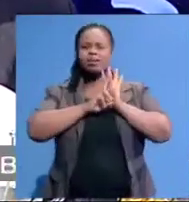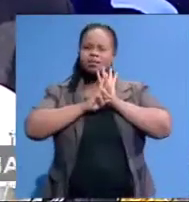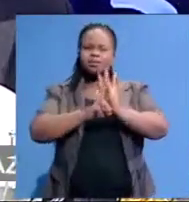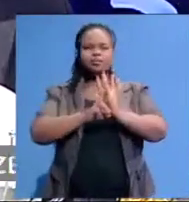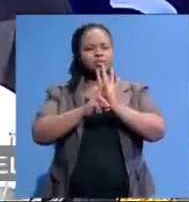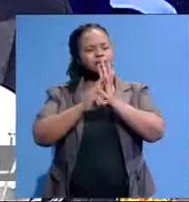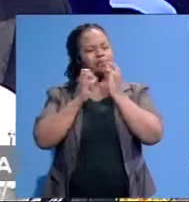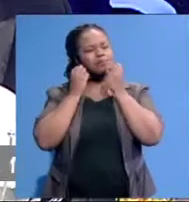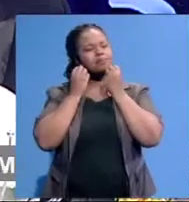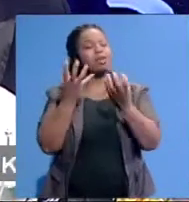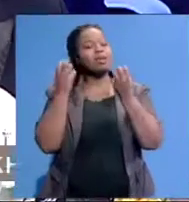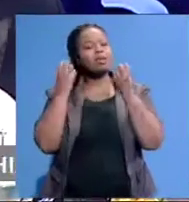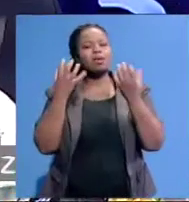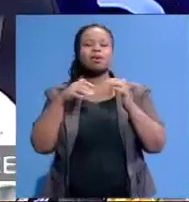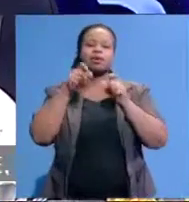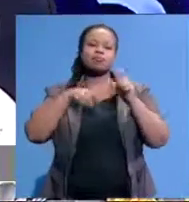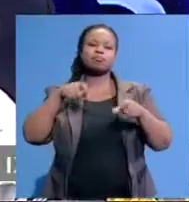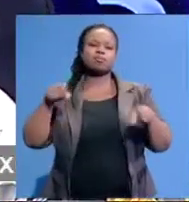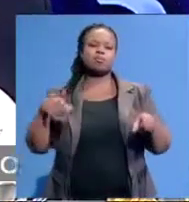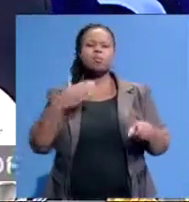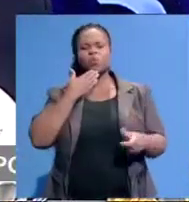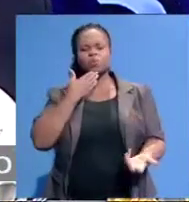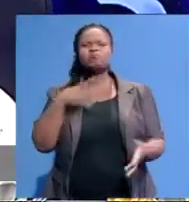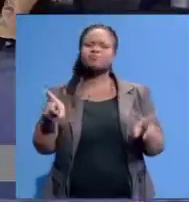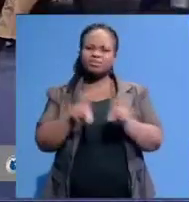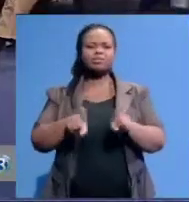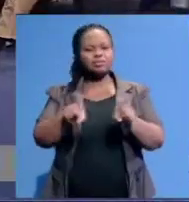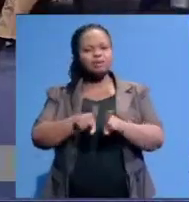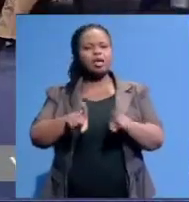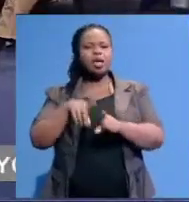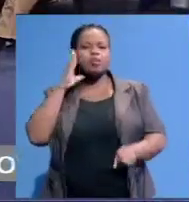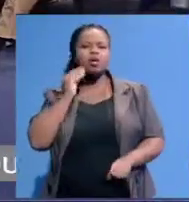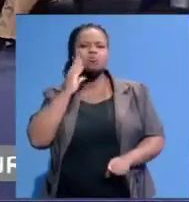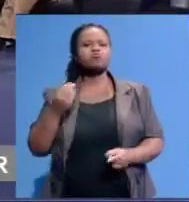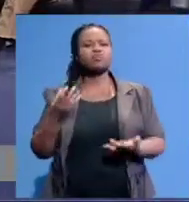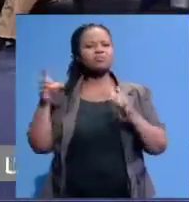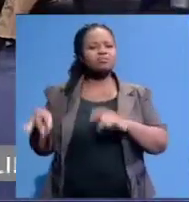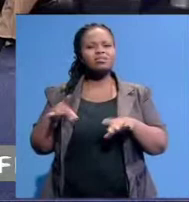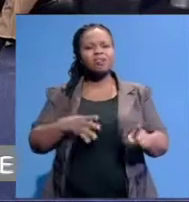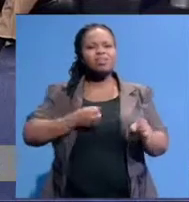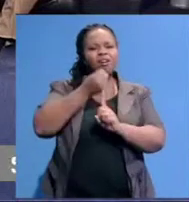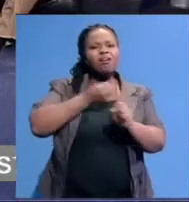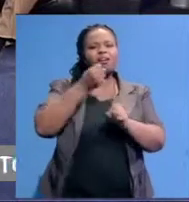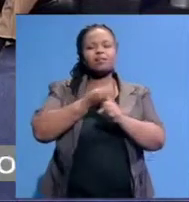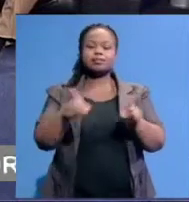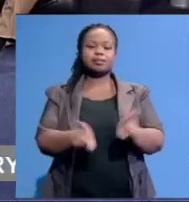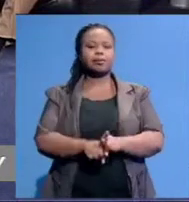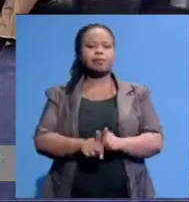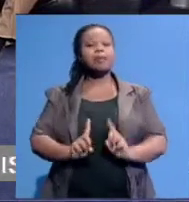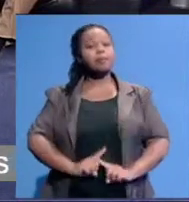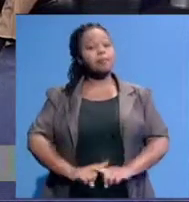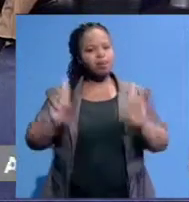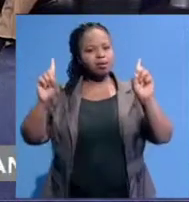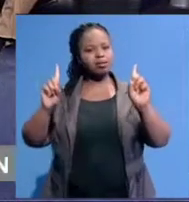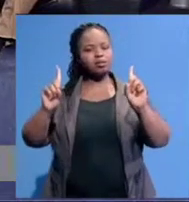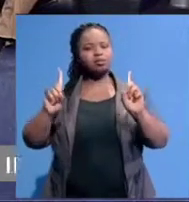of thousands, millions of others who were also going through exactly the same situation. But only one man and only one